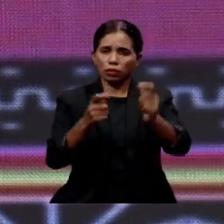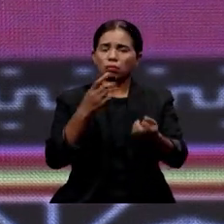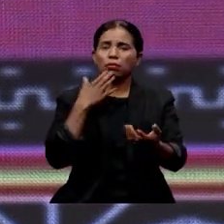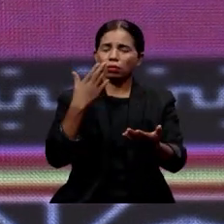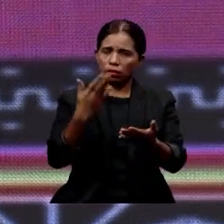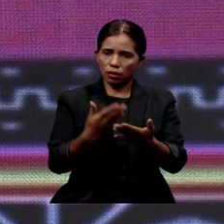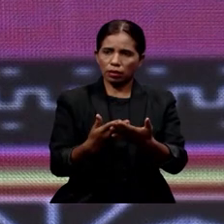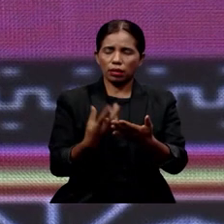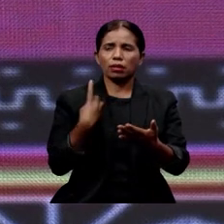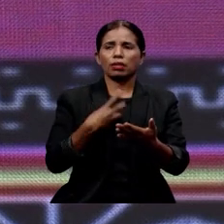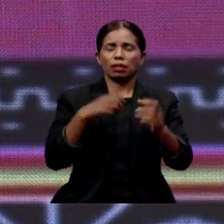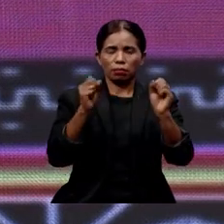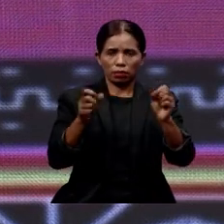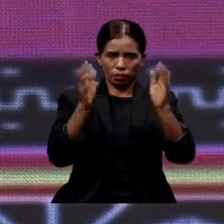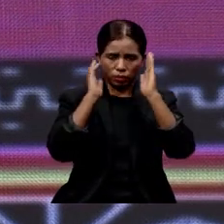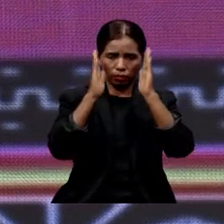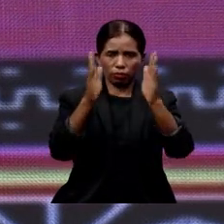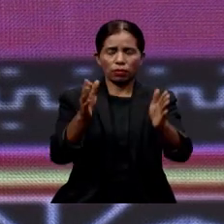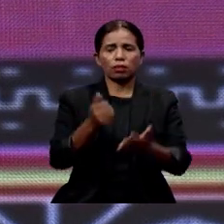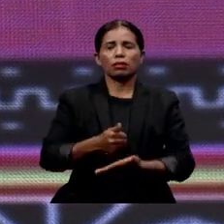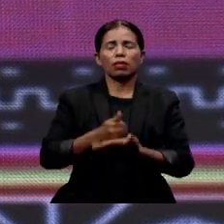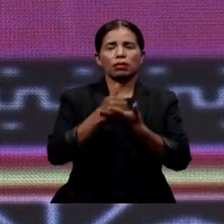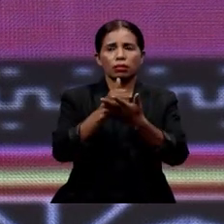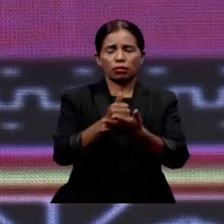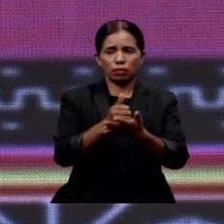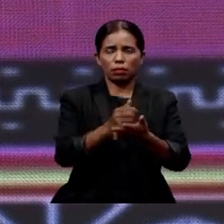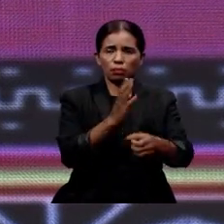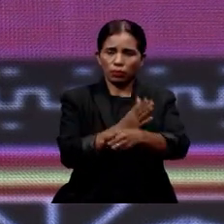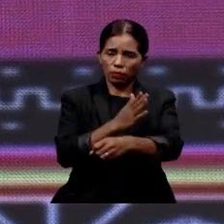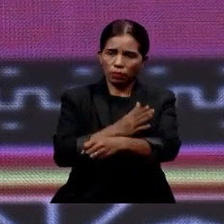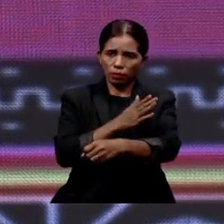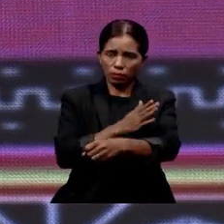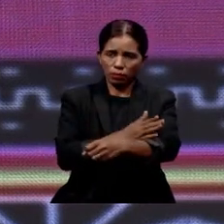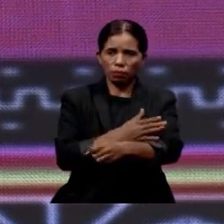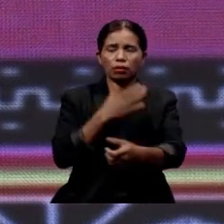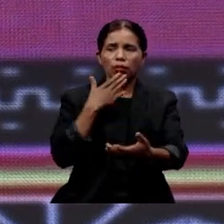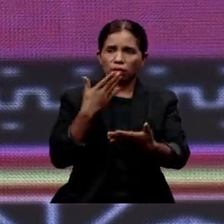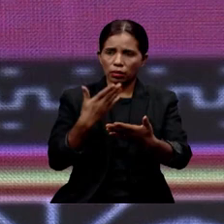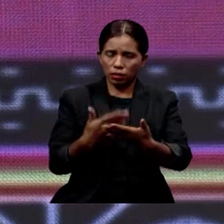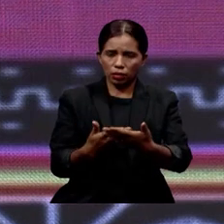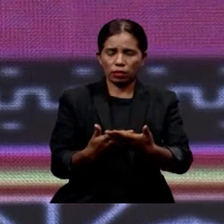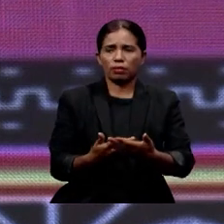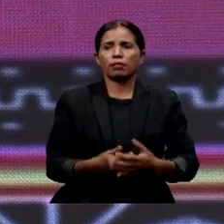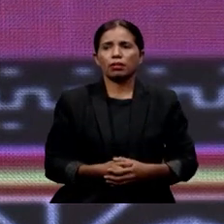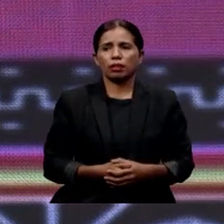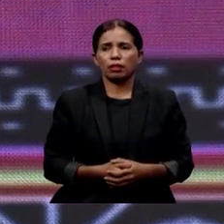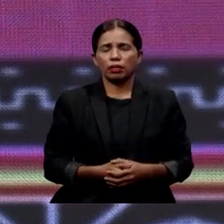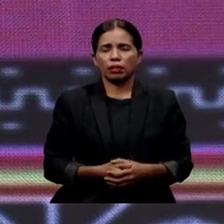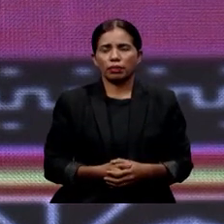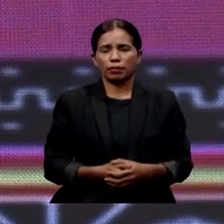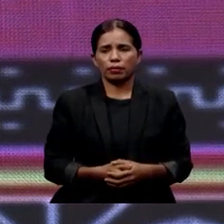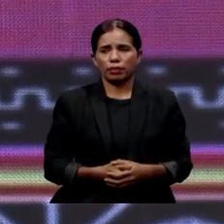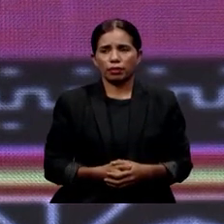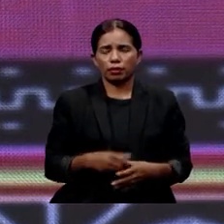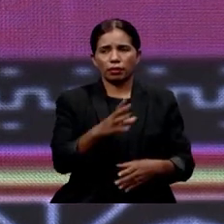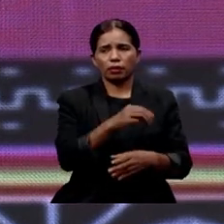undergoing technological modernization for more efficient, rapid, and